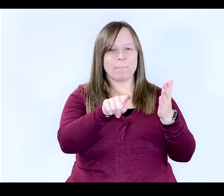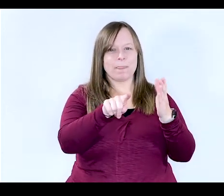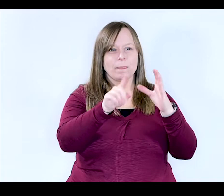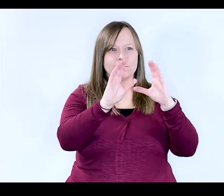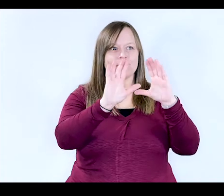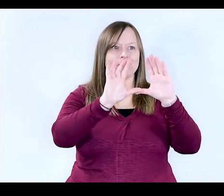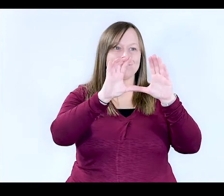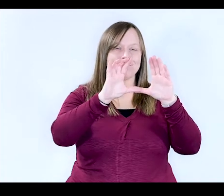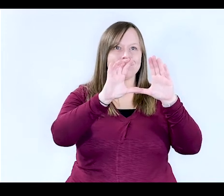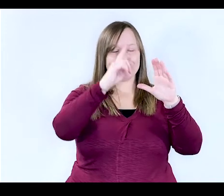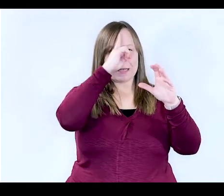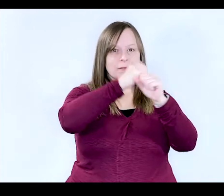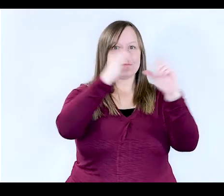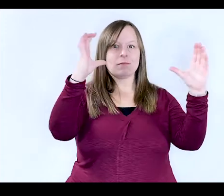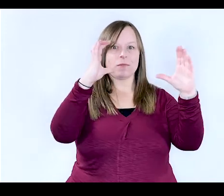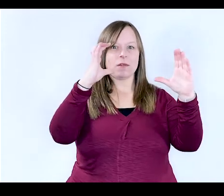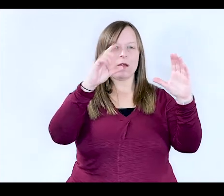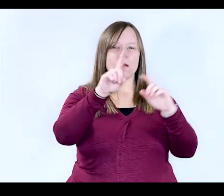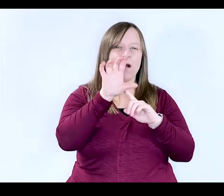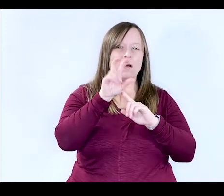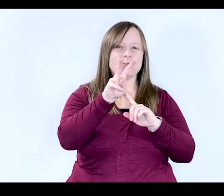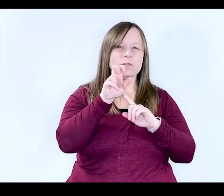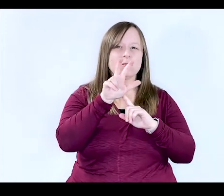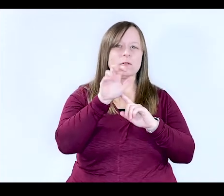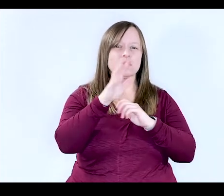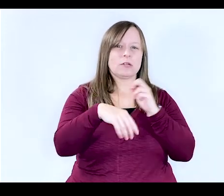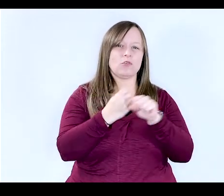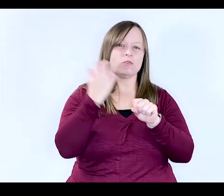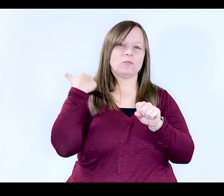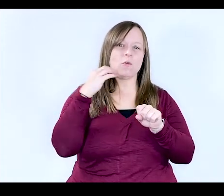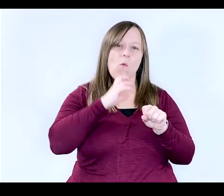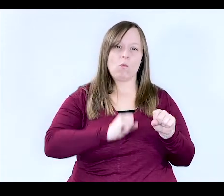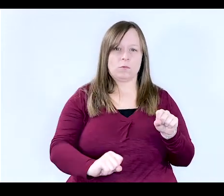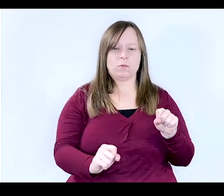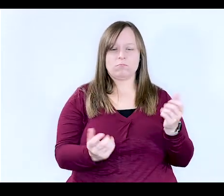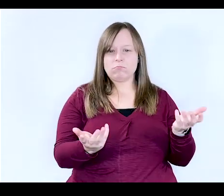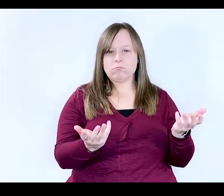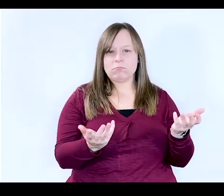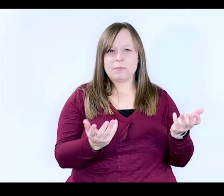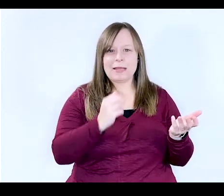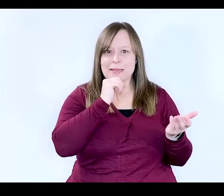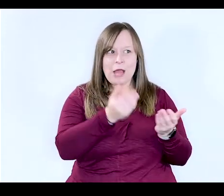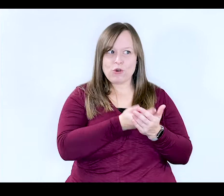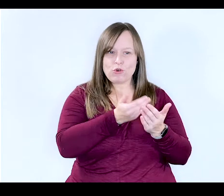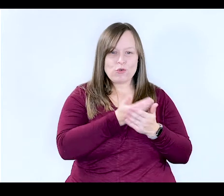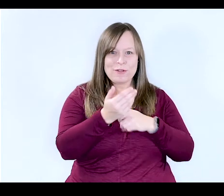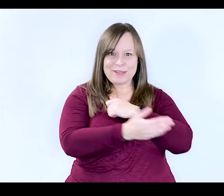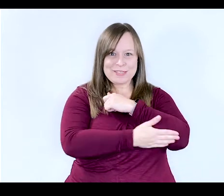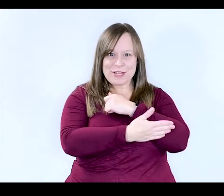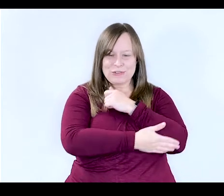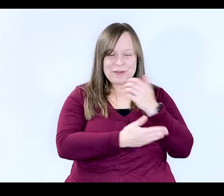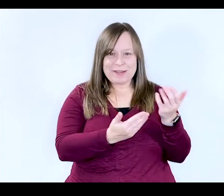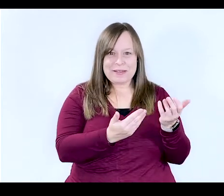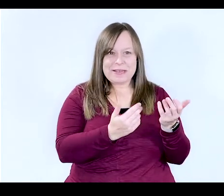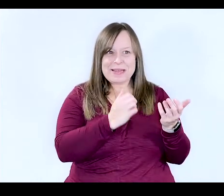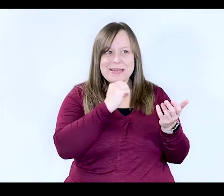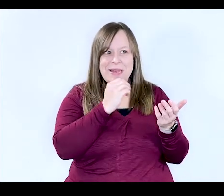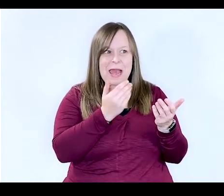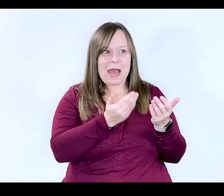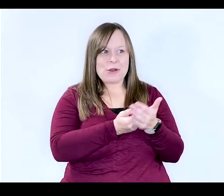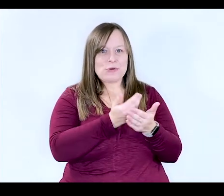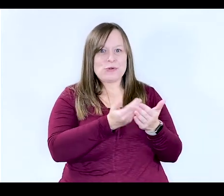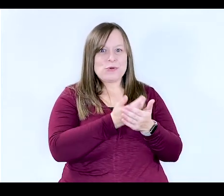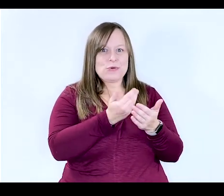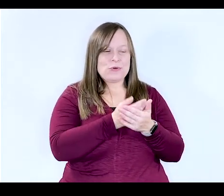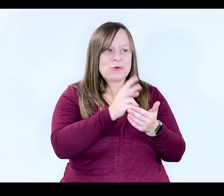as a construct is hundreds and hundreds and hundreds of years old. It is not new to this country. It's not